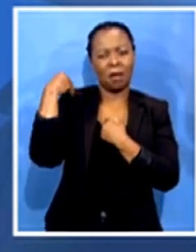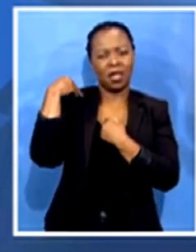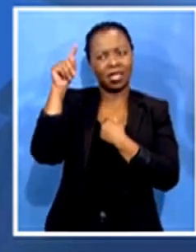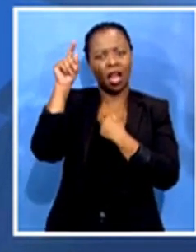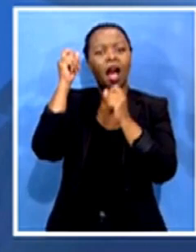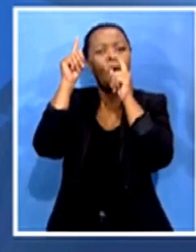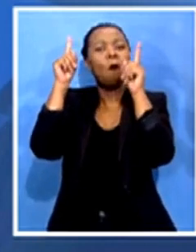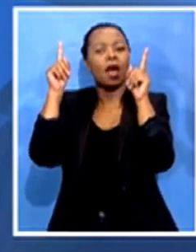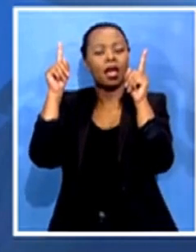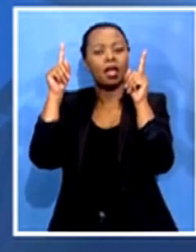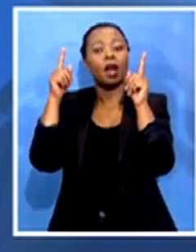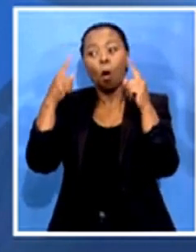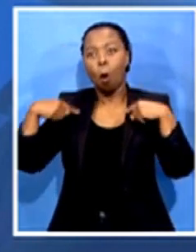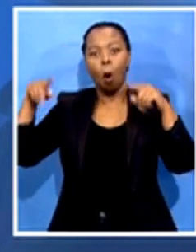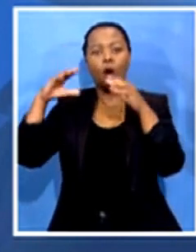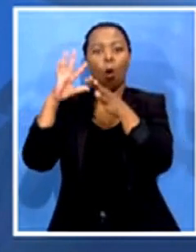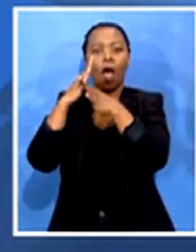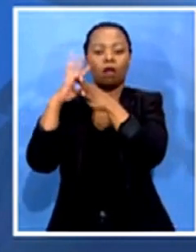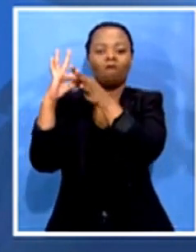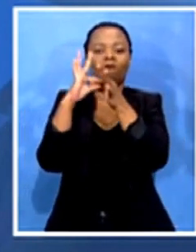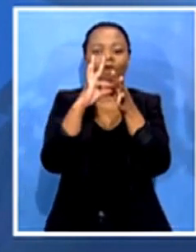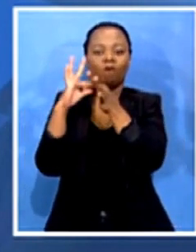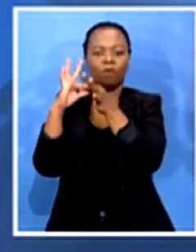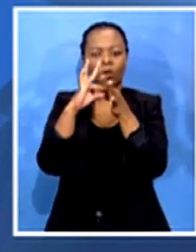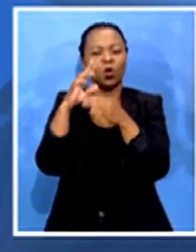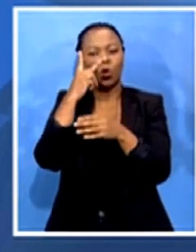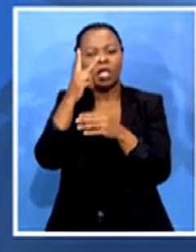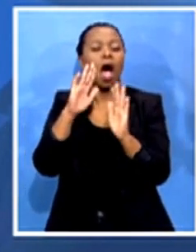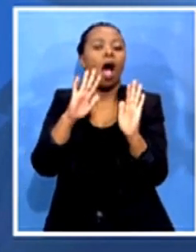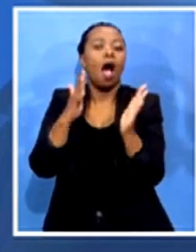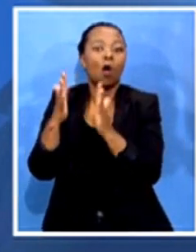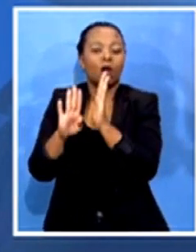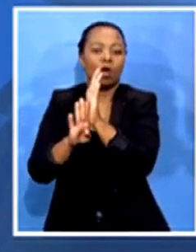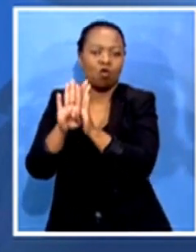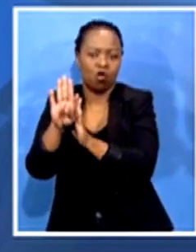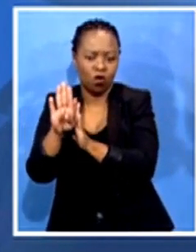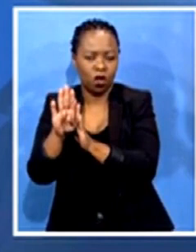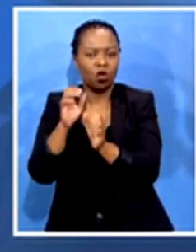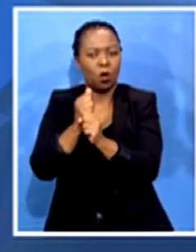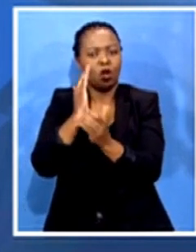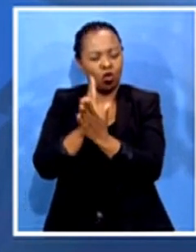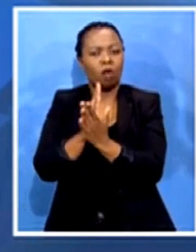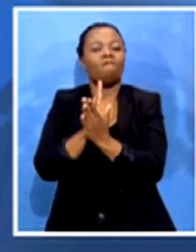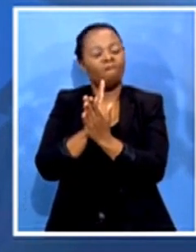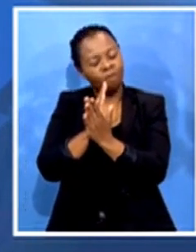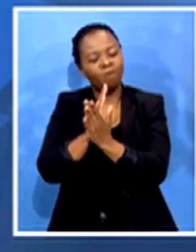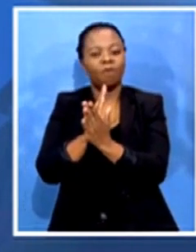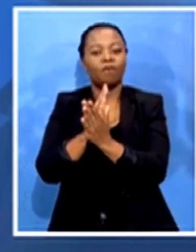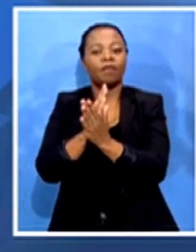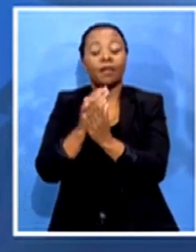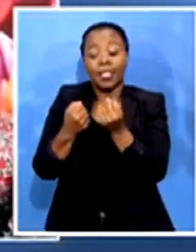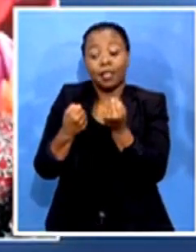to do to put in place an interim measure to be able to provide support to those that are in dire